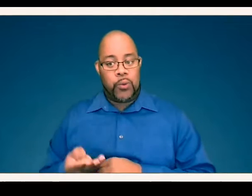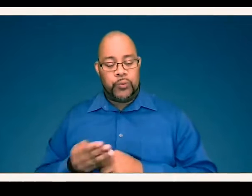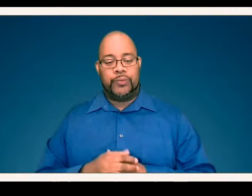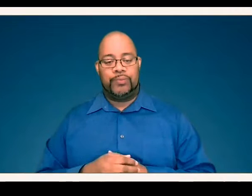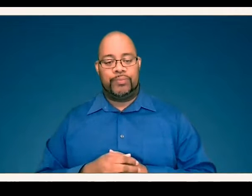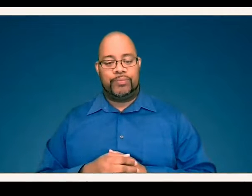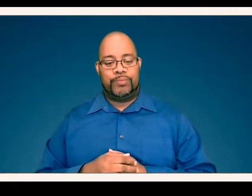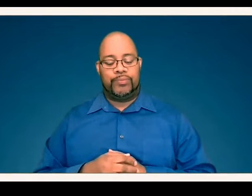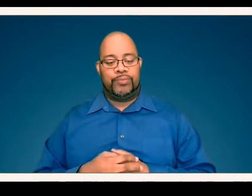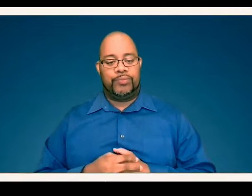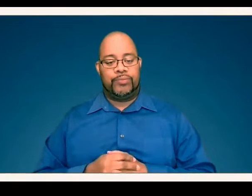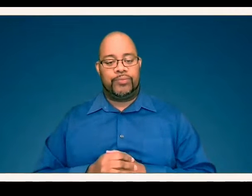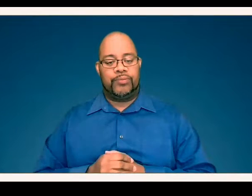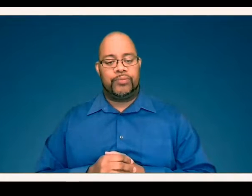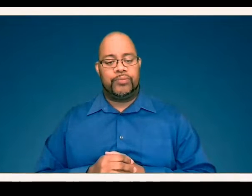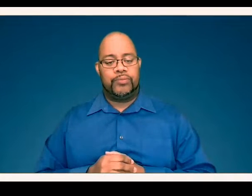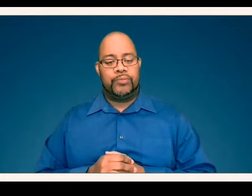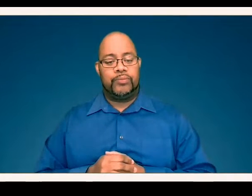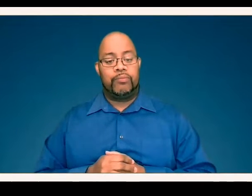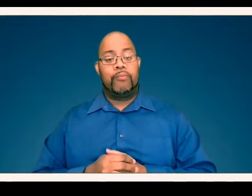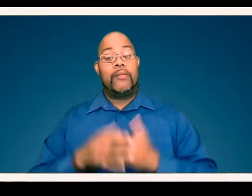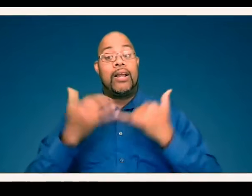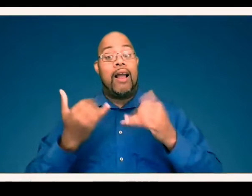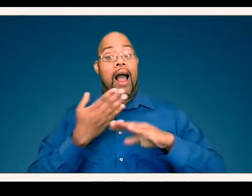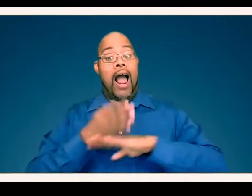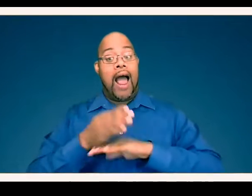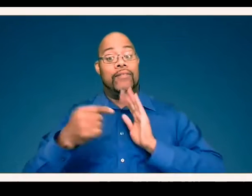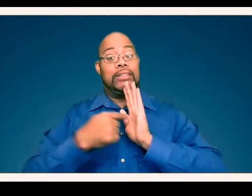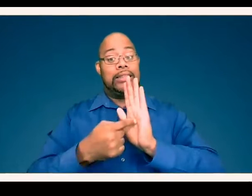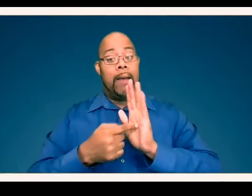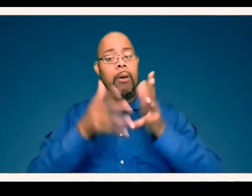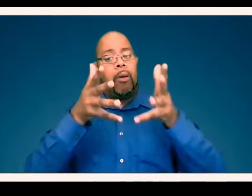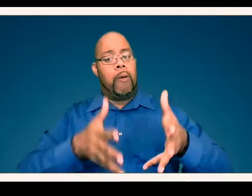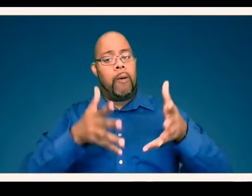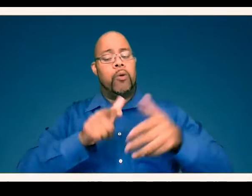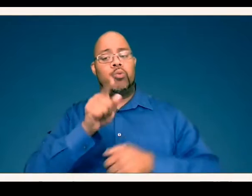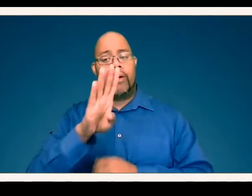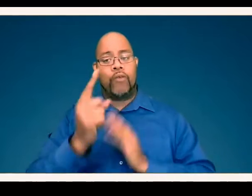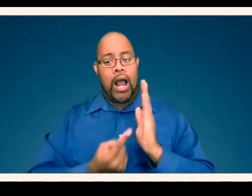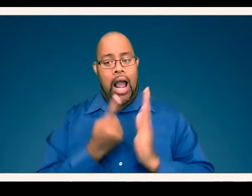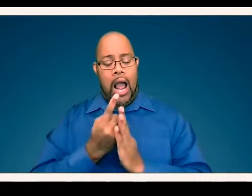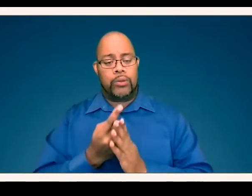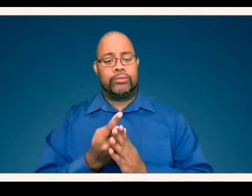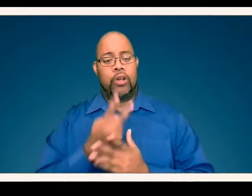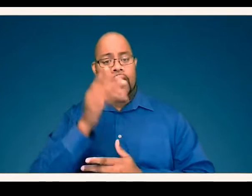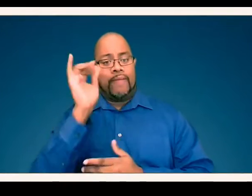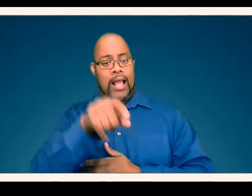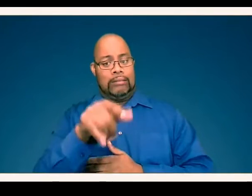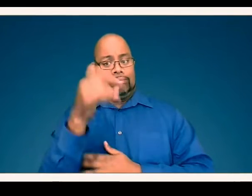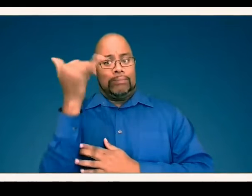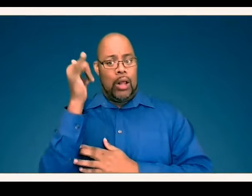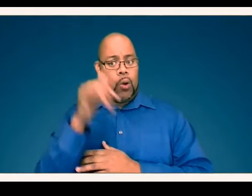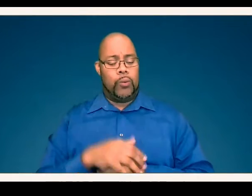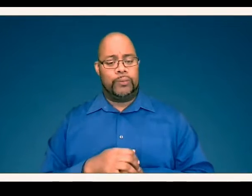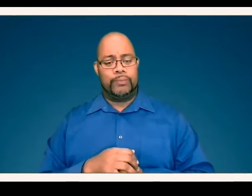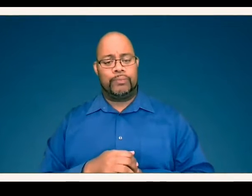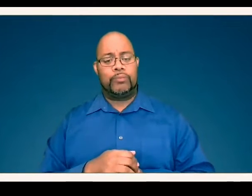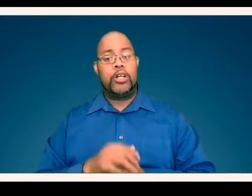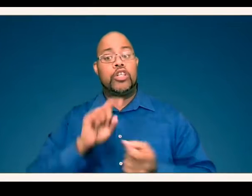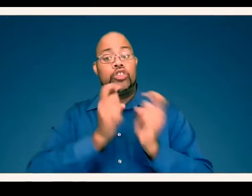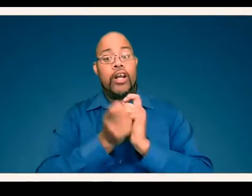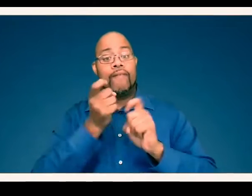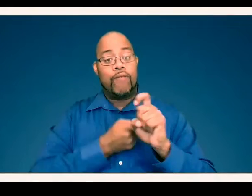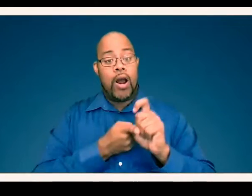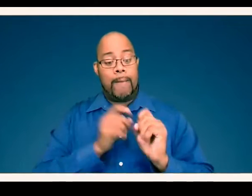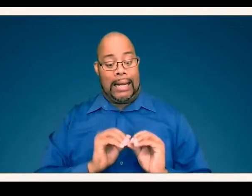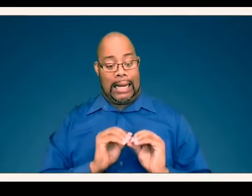incubator. All right, y'all, so after the samples have sat in the incubator for 24 hours, they come out looking like this. They